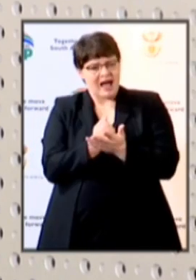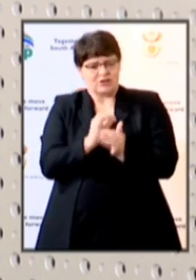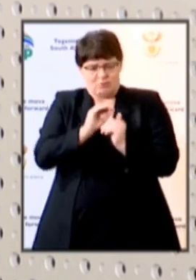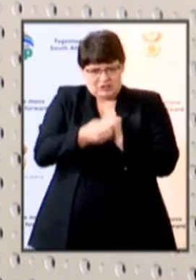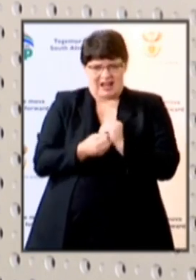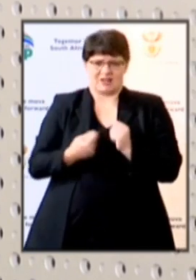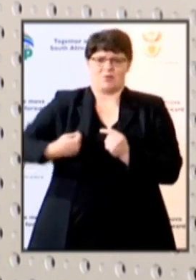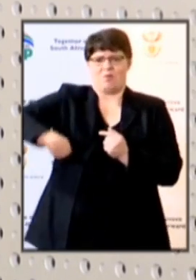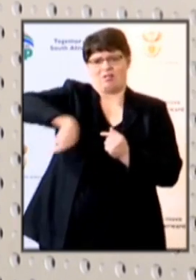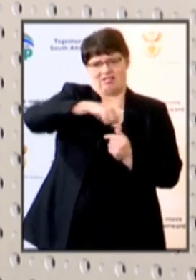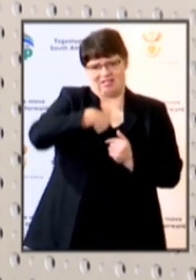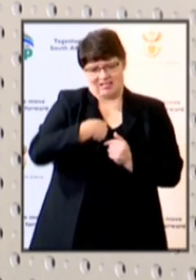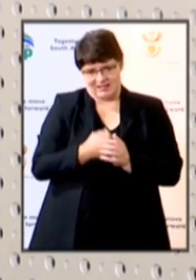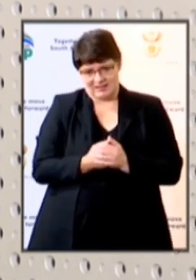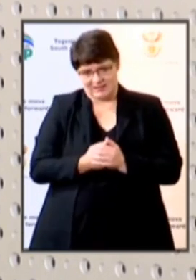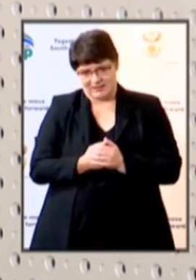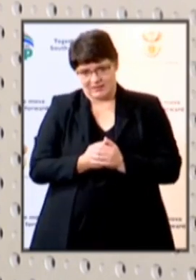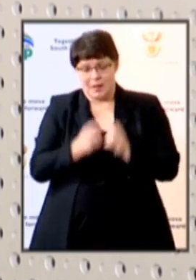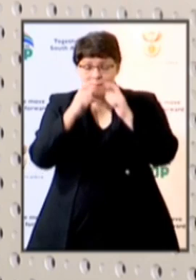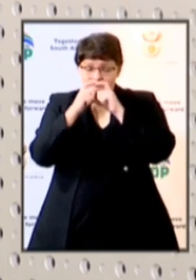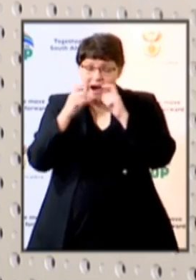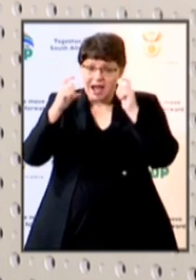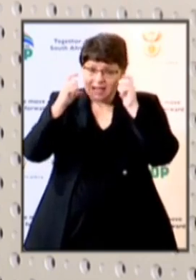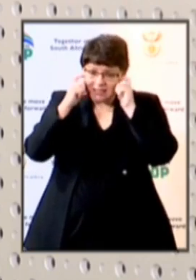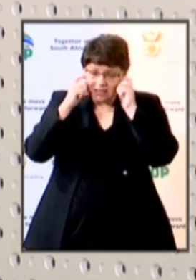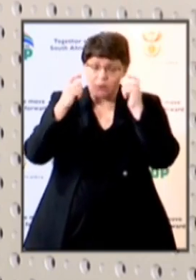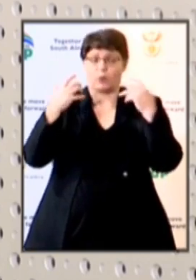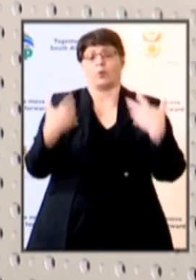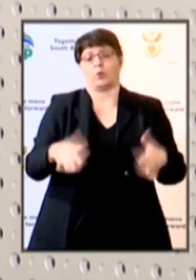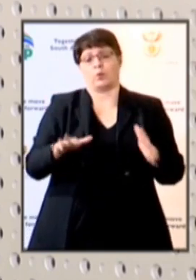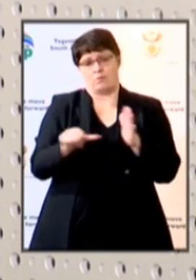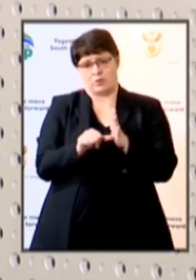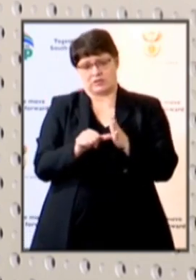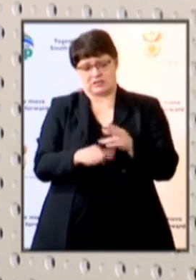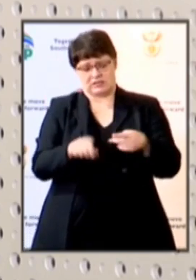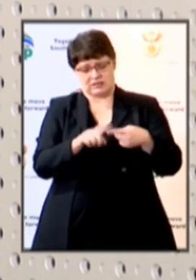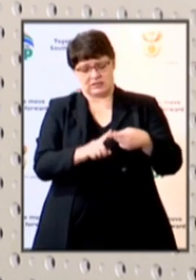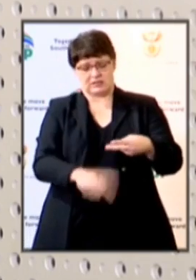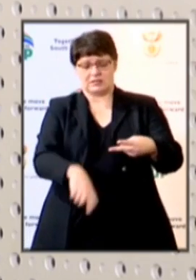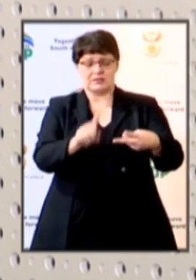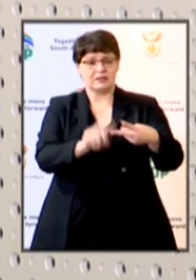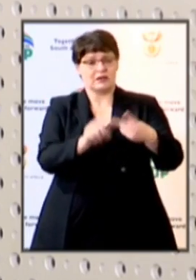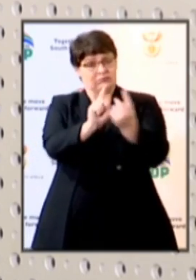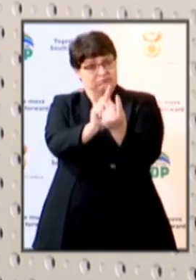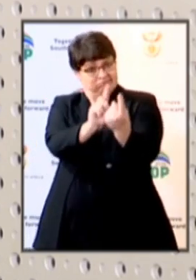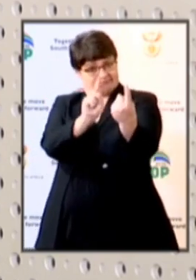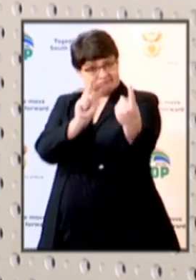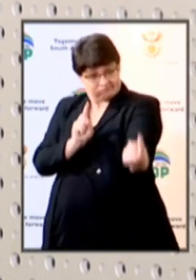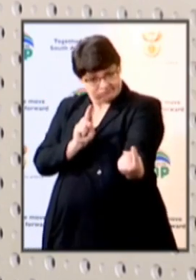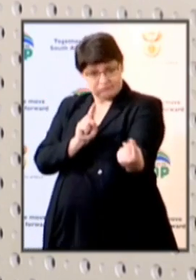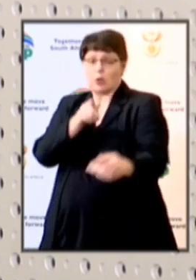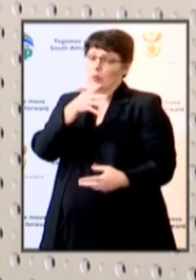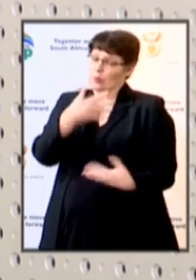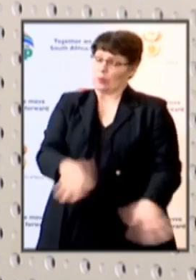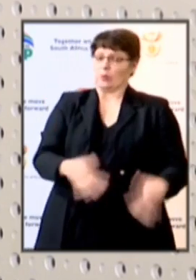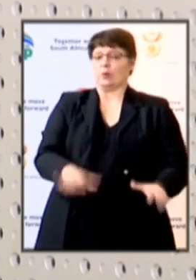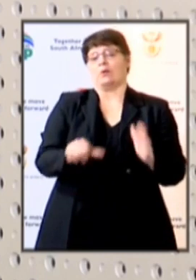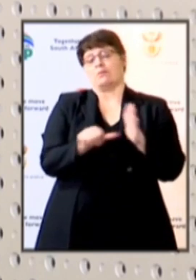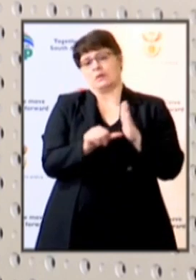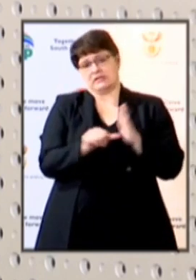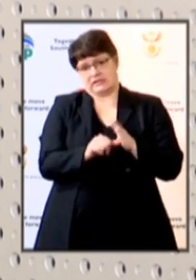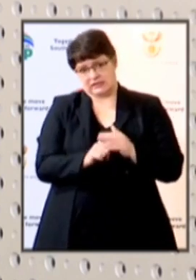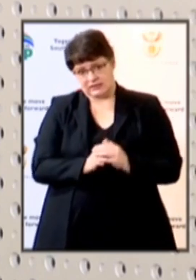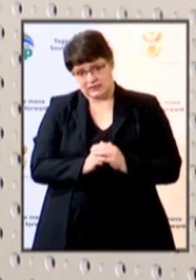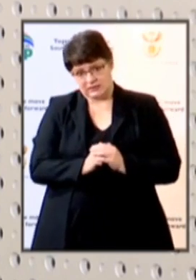The masks are important. Social distancing is important. So we